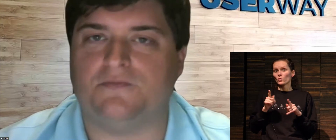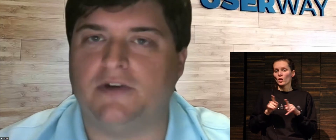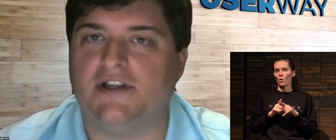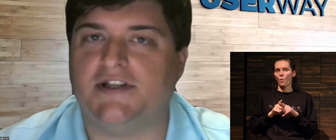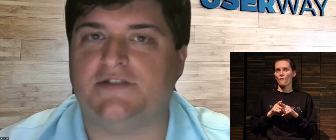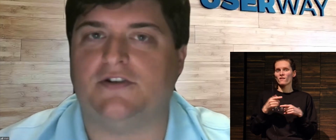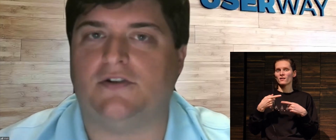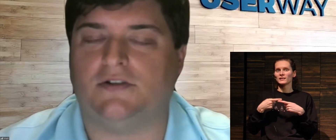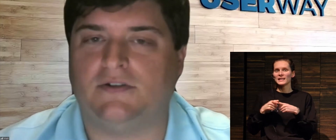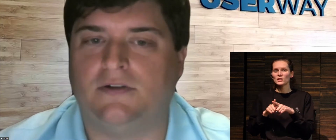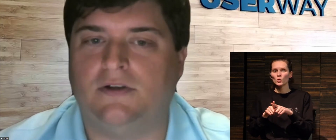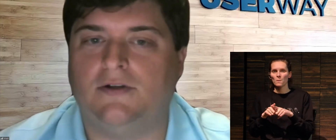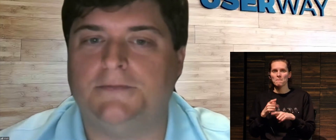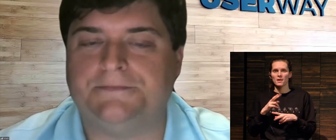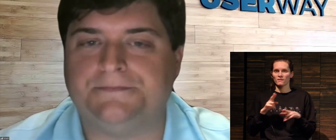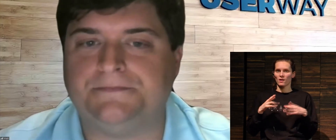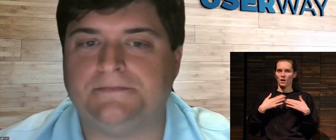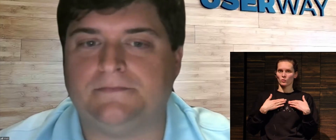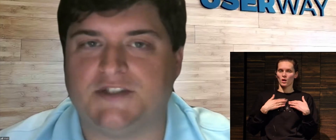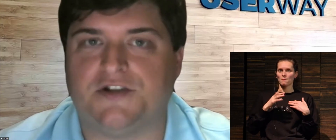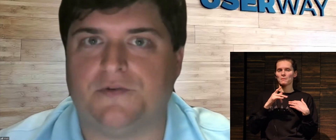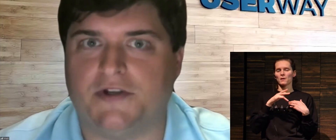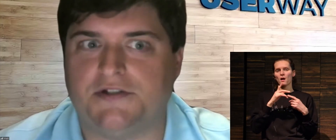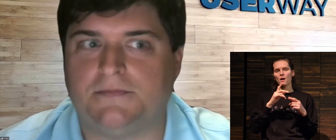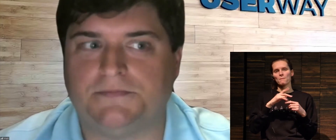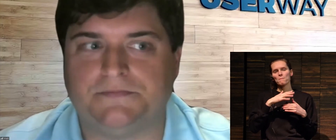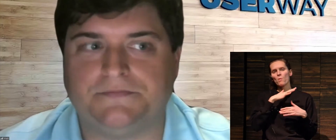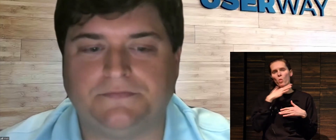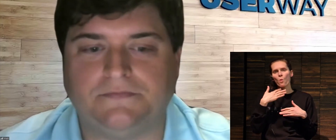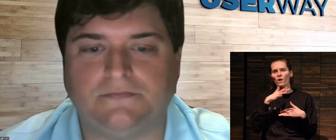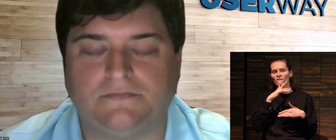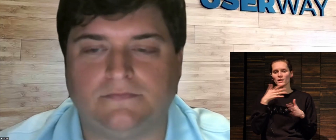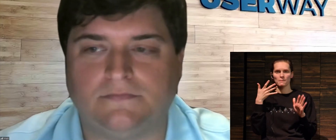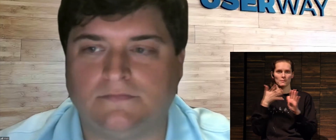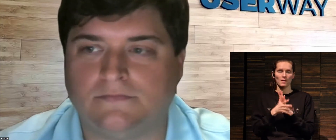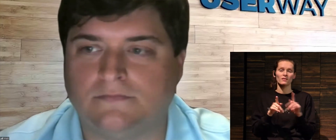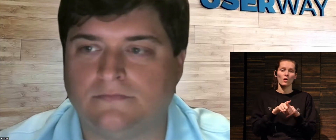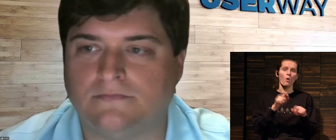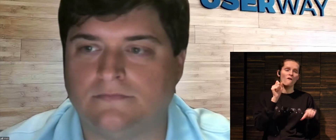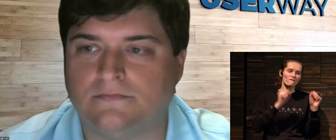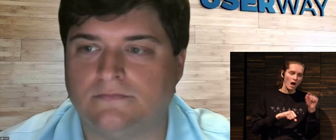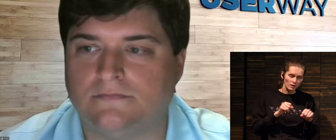just really difficult. It's a good question.